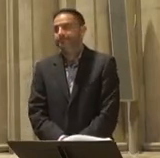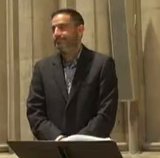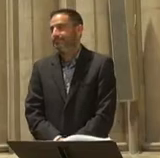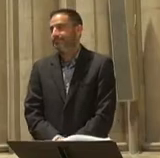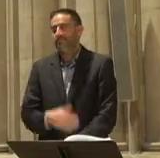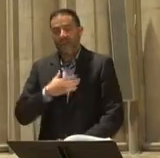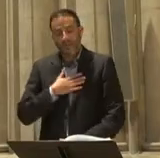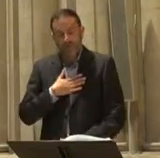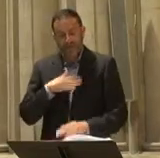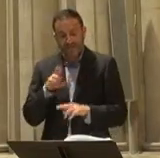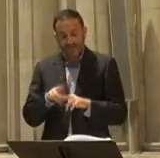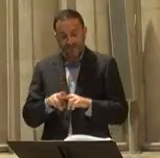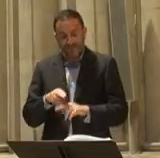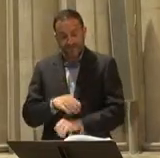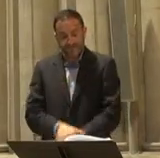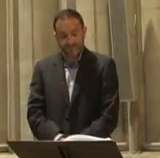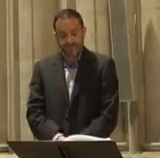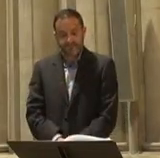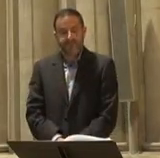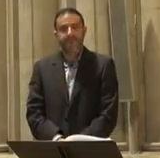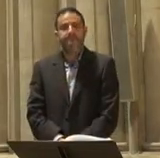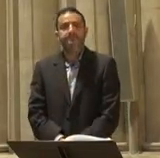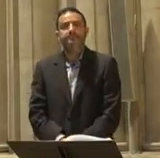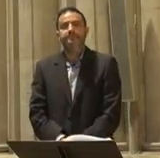Please be seated.